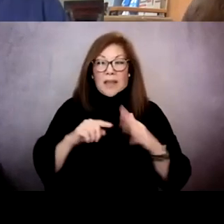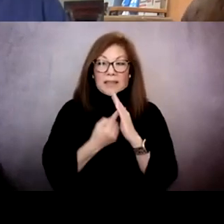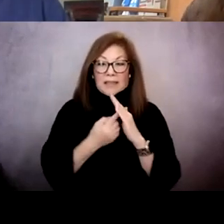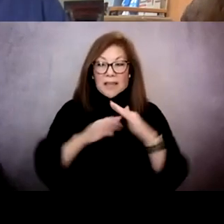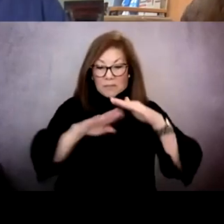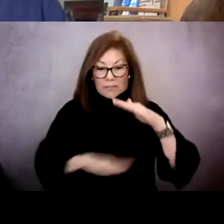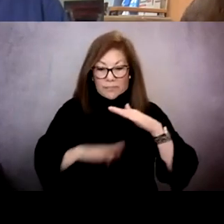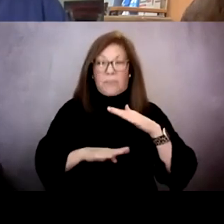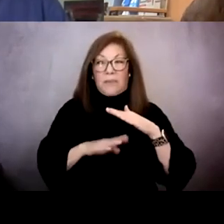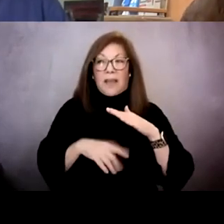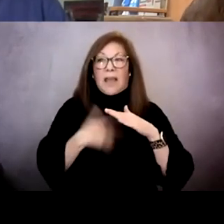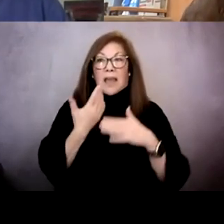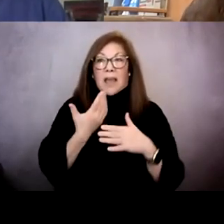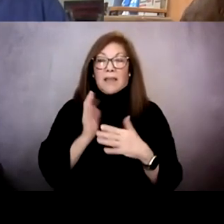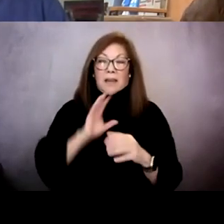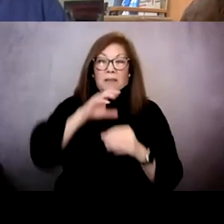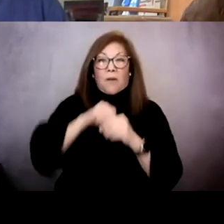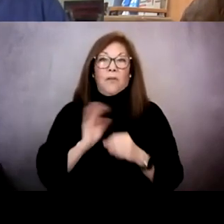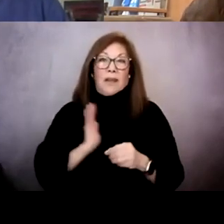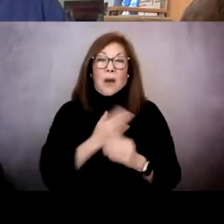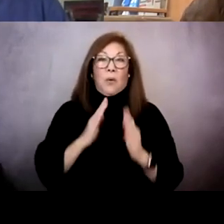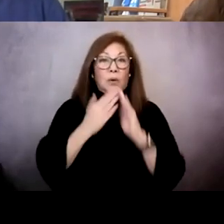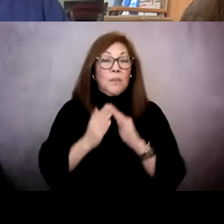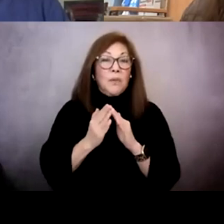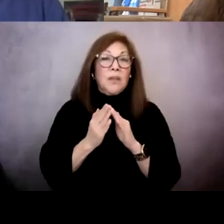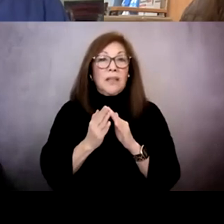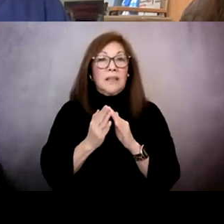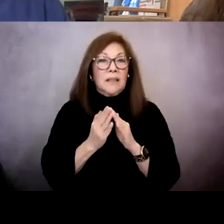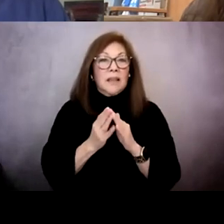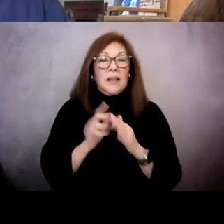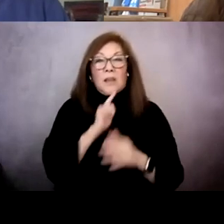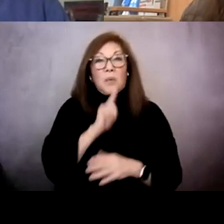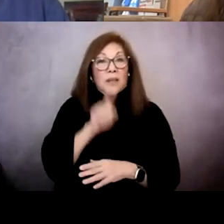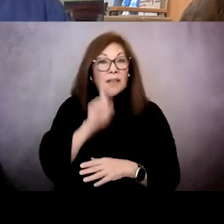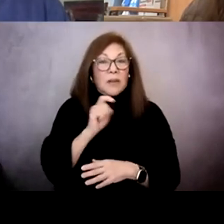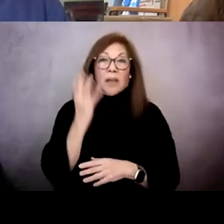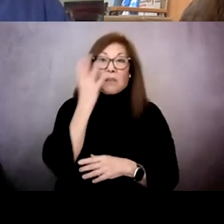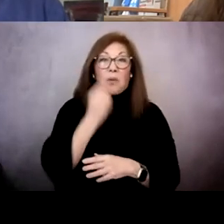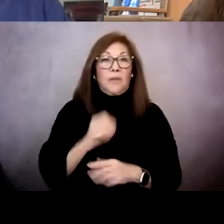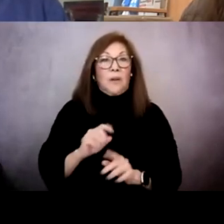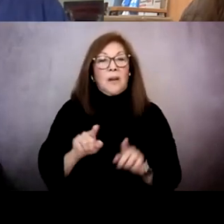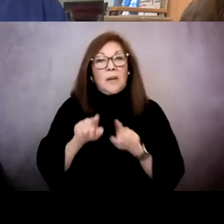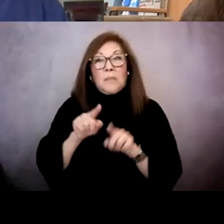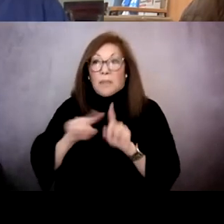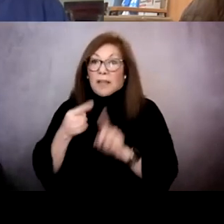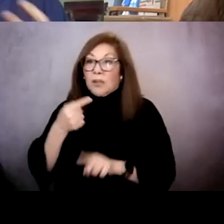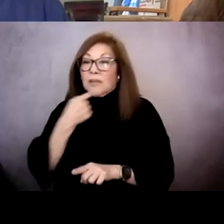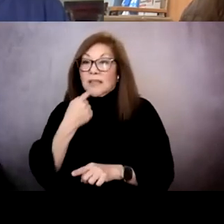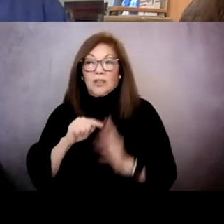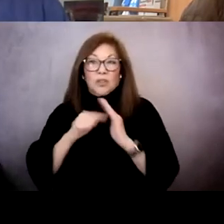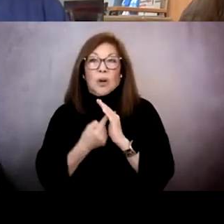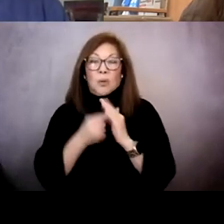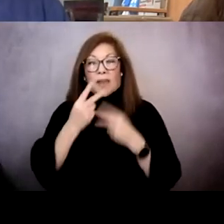immediately accountable to our communities, that they're so necessary and so beautiful. But like you said, like they start with that